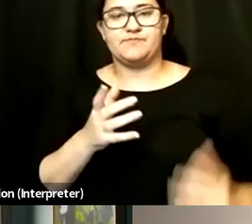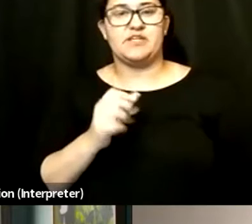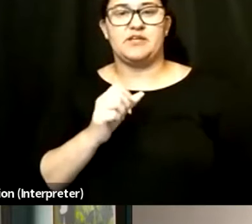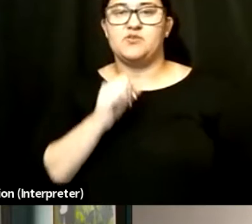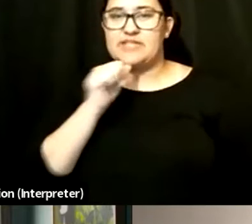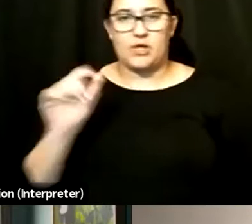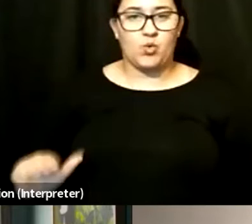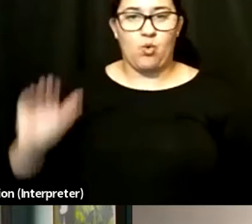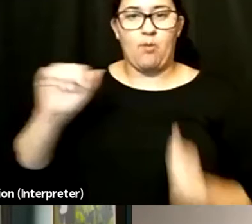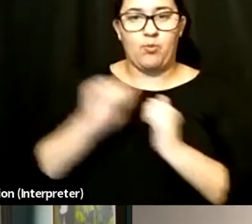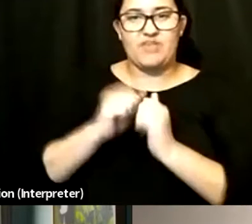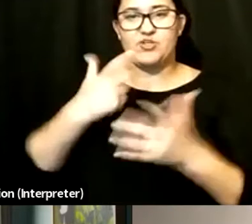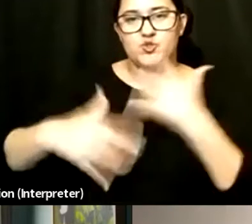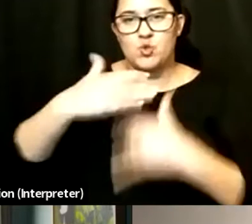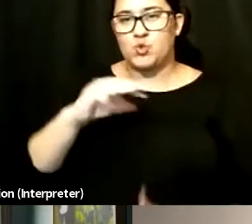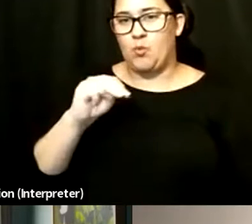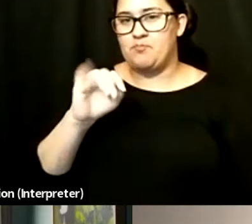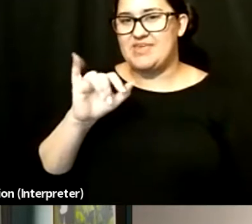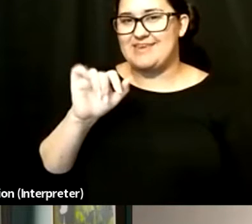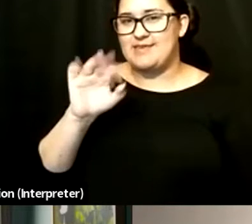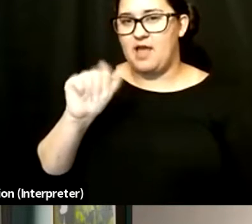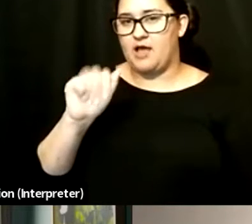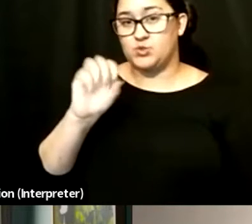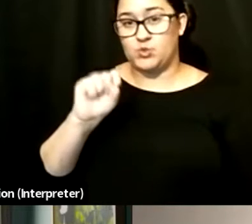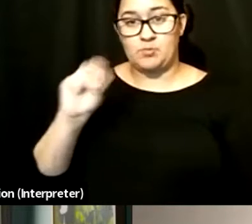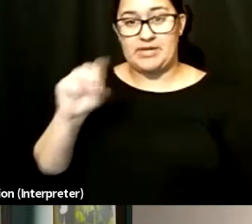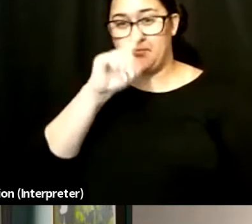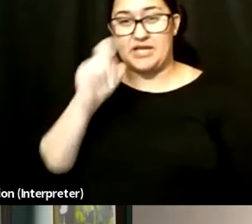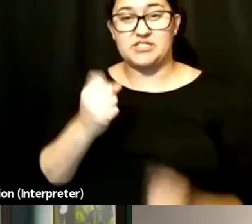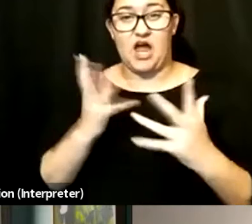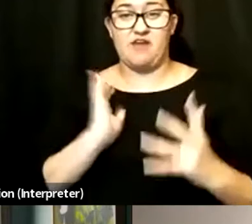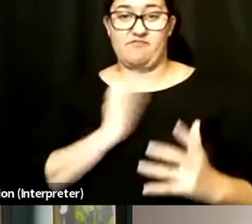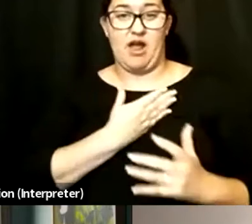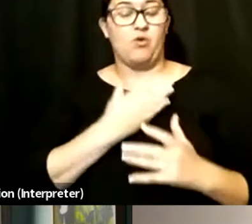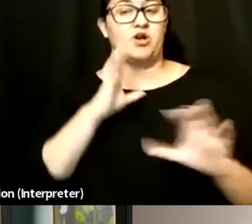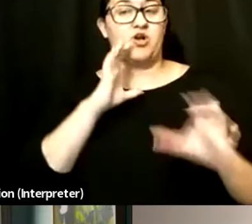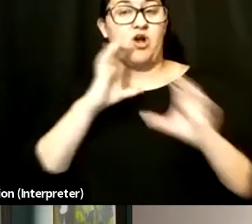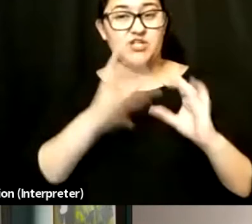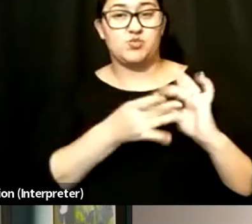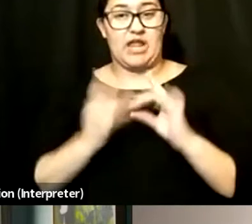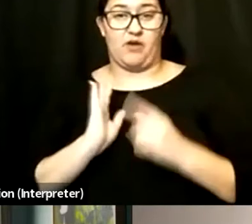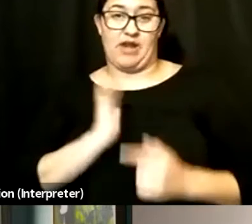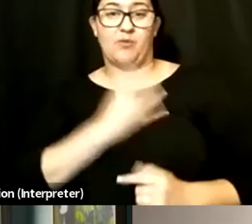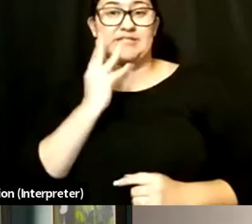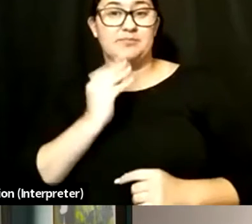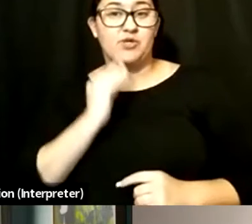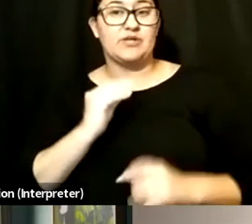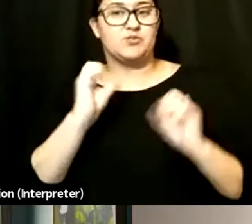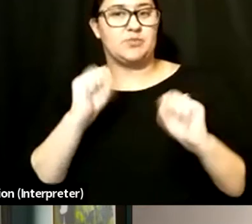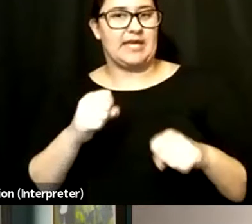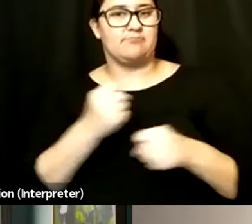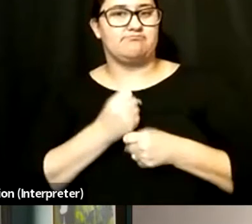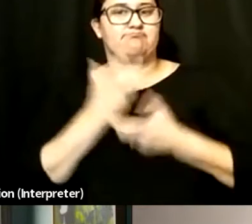media, because a lot of our understanding has been through communal conversations regarding our own experiences and being able to put words to what